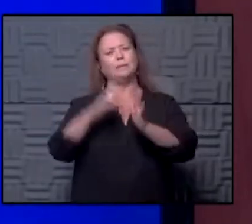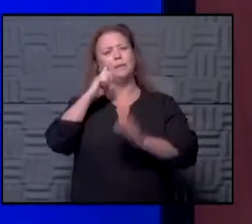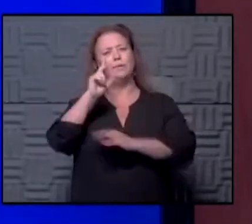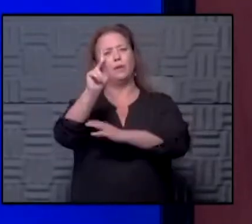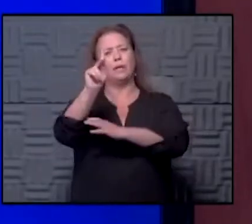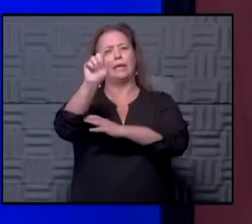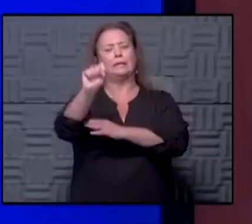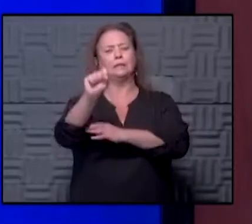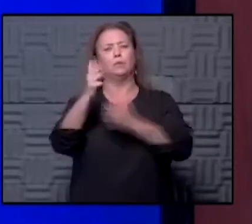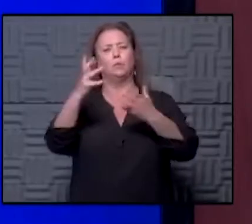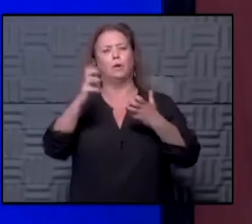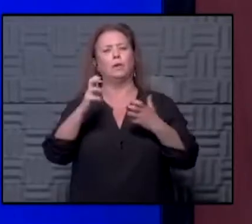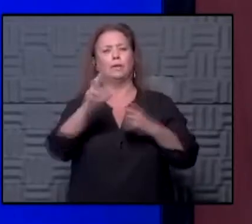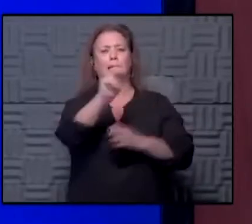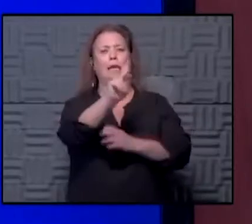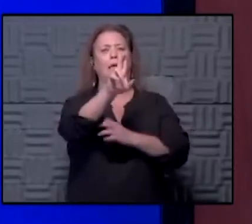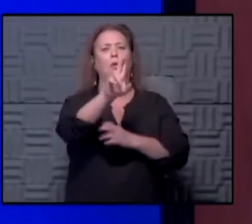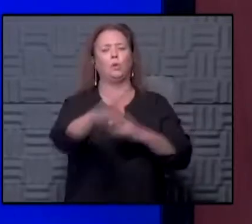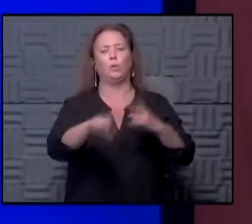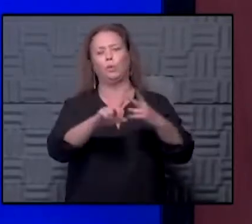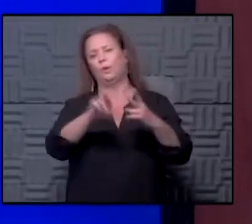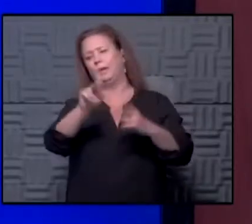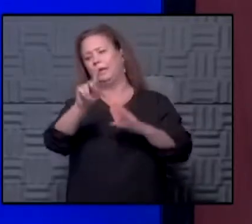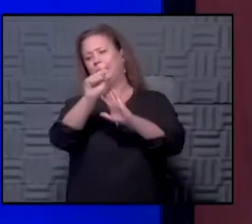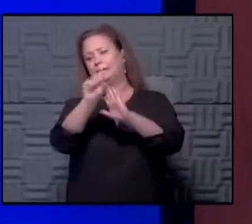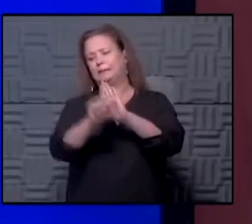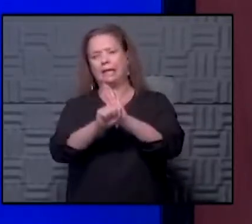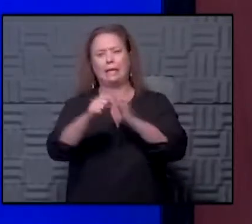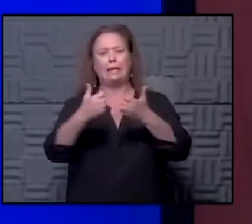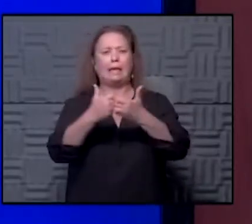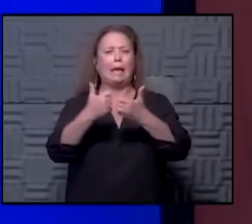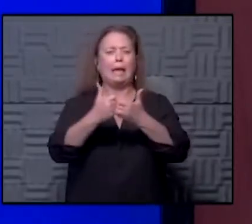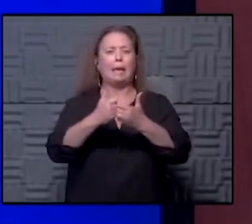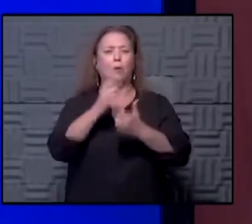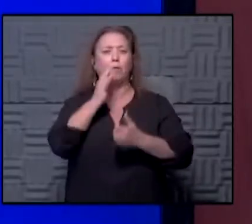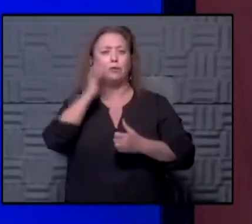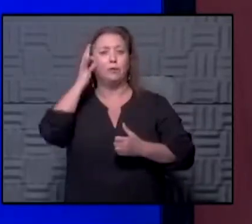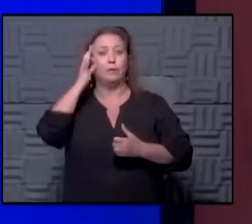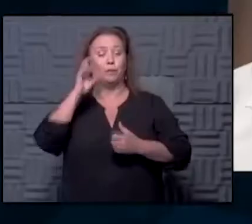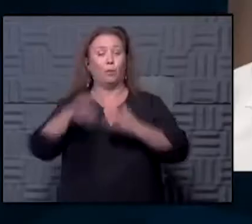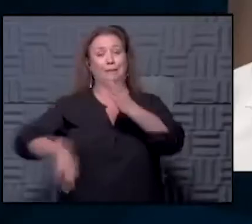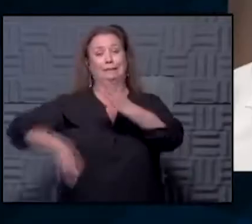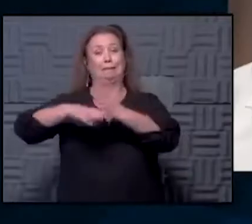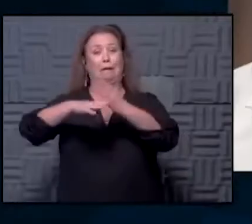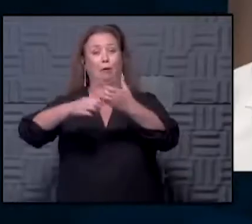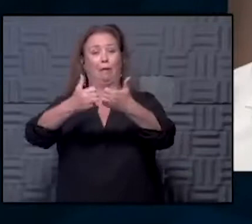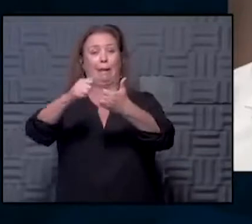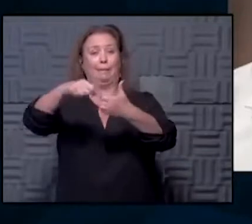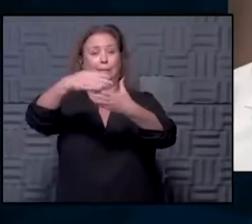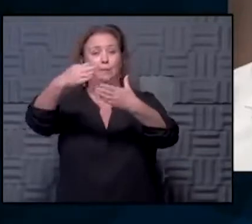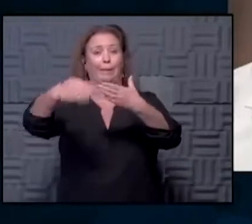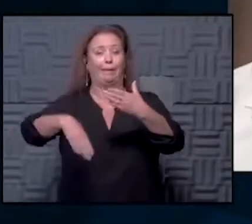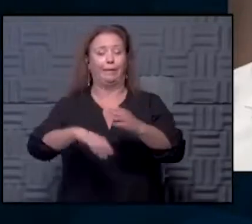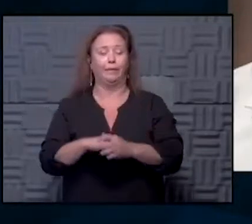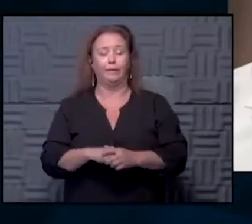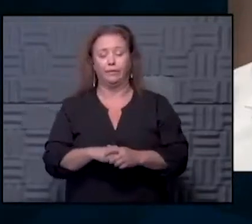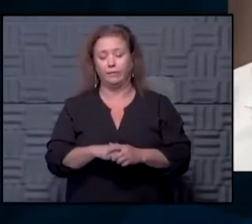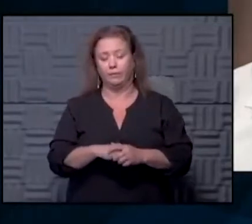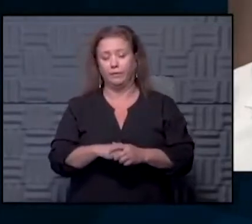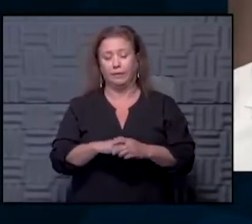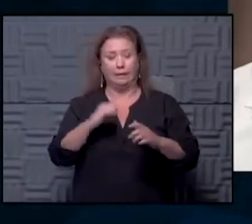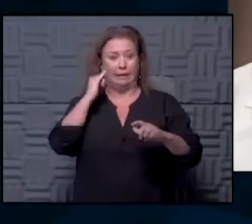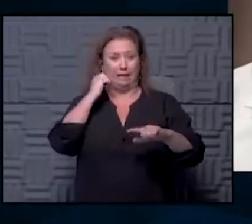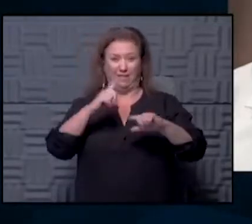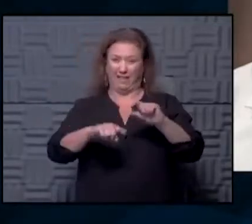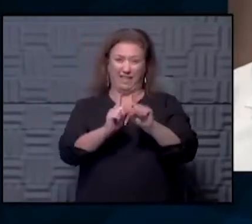Kansans who want to go to a KU or K-State football game or to a Chiefs game or to the sporting game this week? Well, if they can't